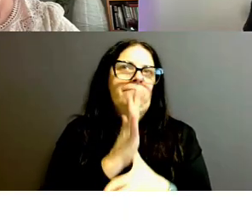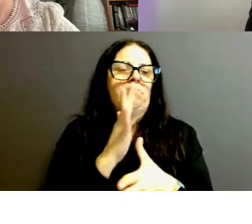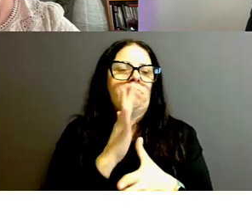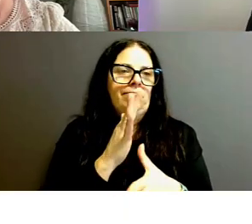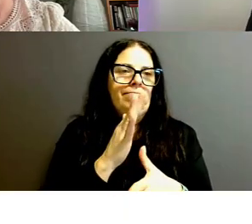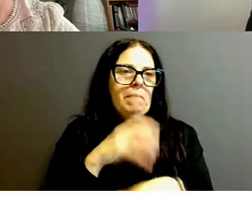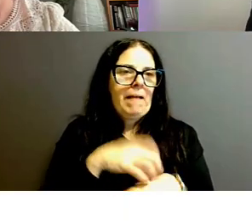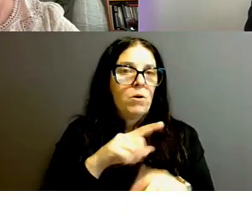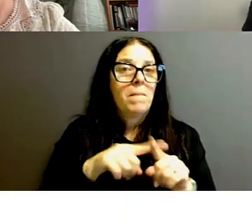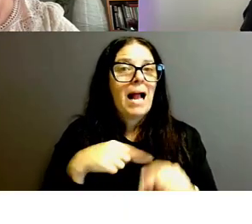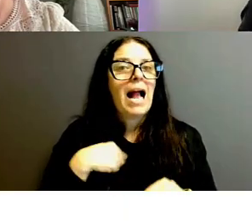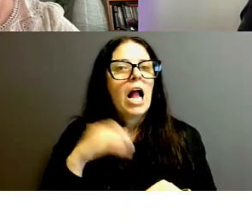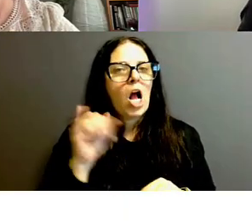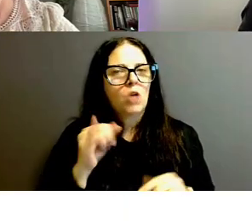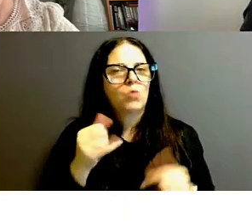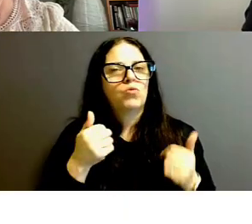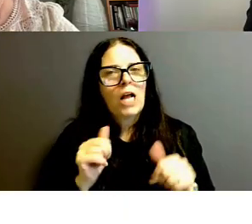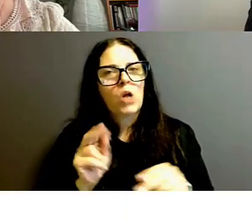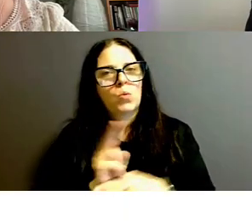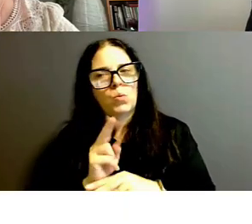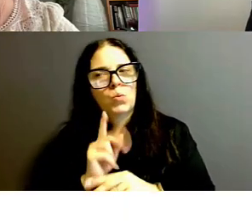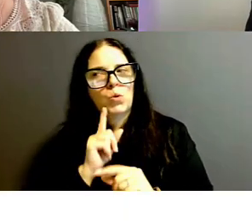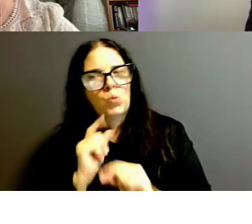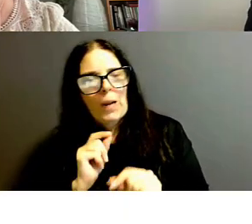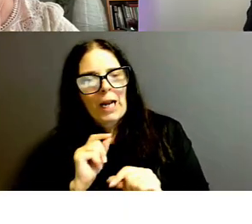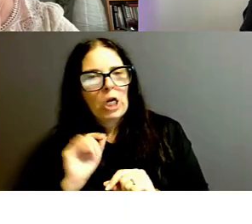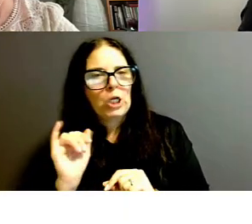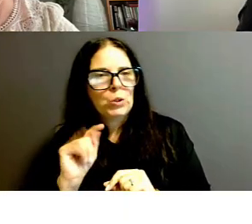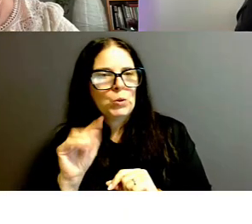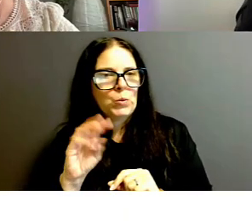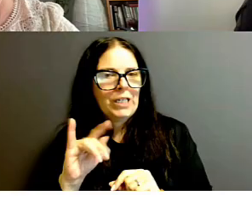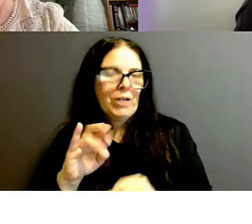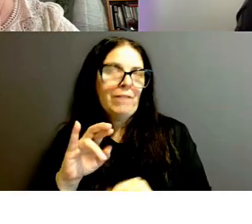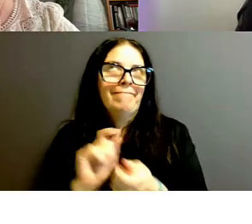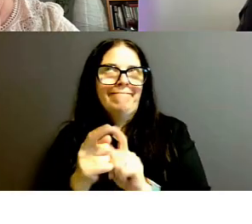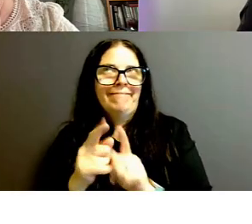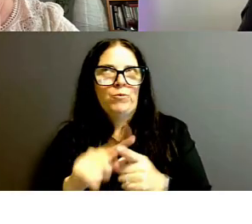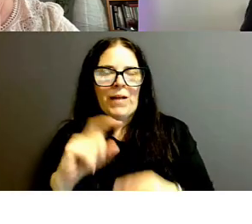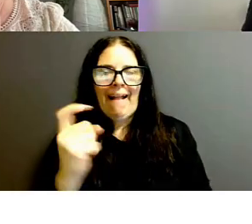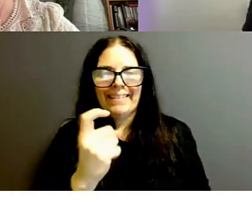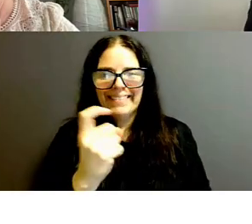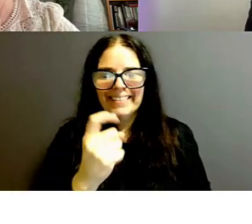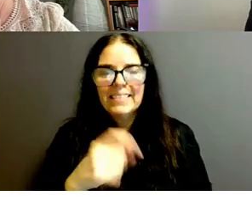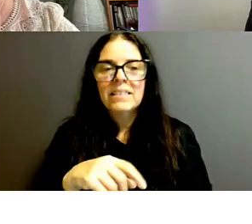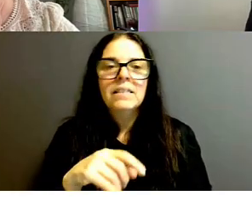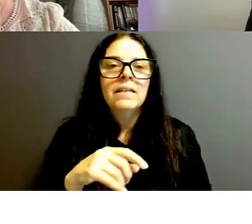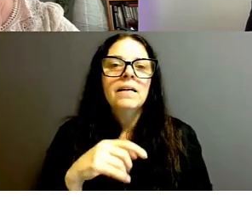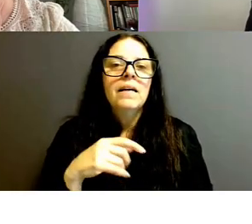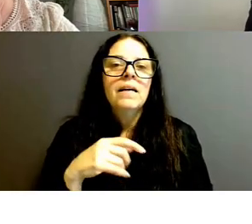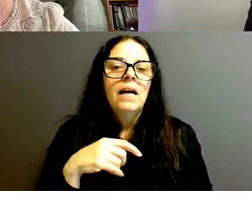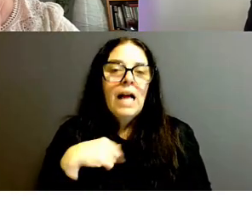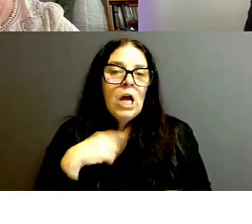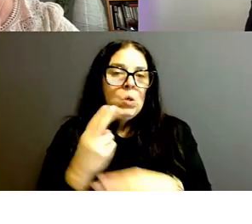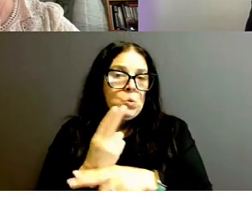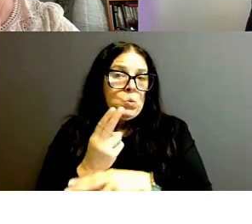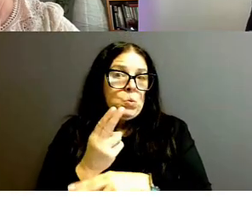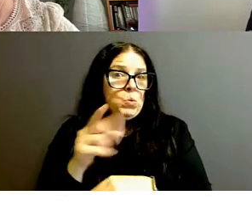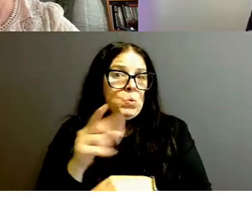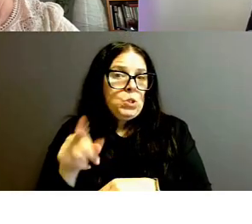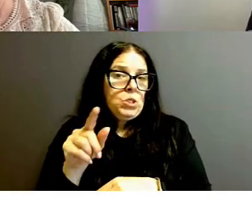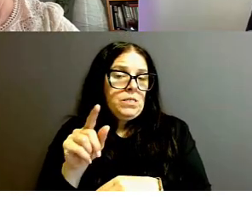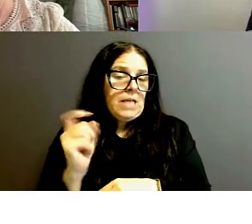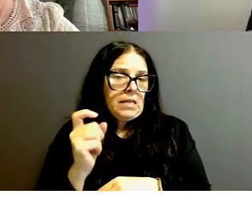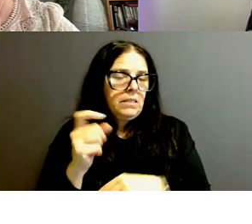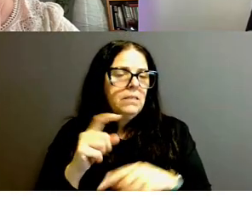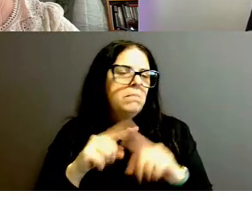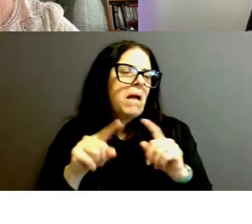I use, but I'm also trying to use, Twitter, which is X, use that, but I don't do it as often. And